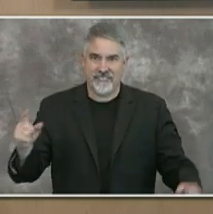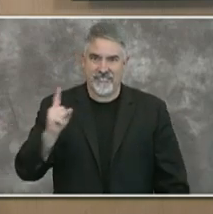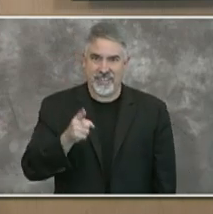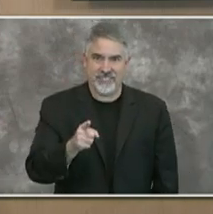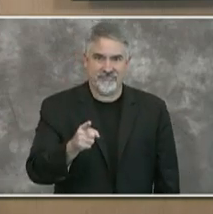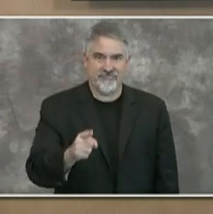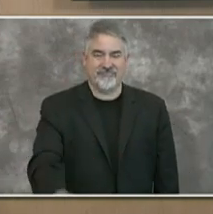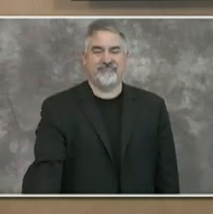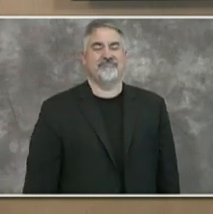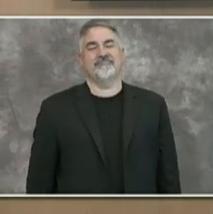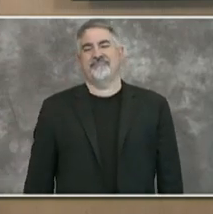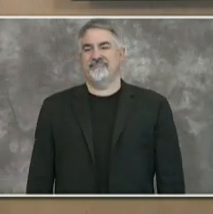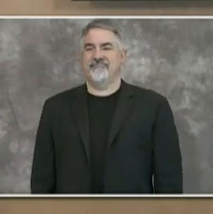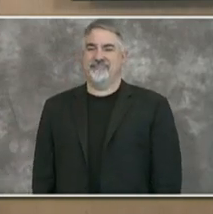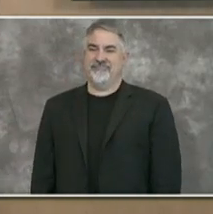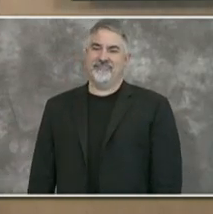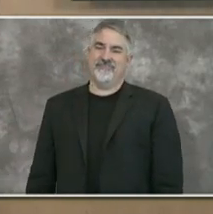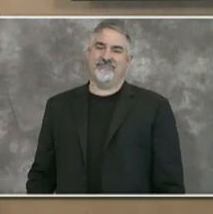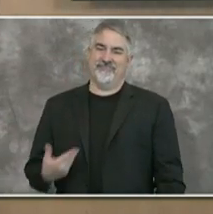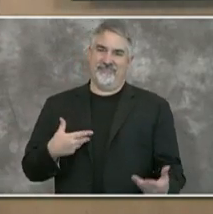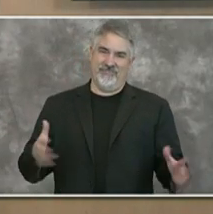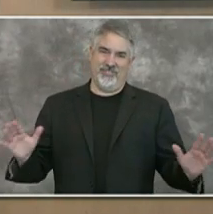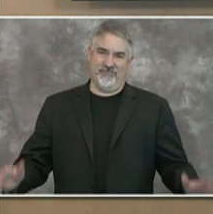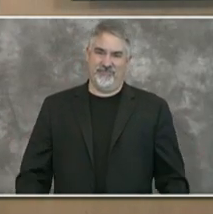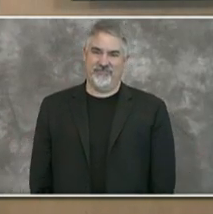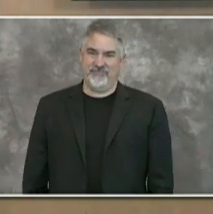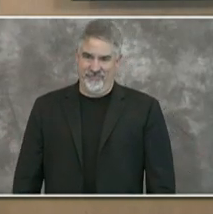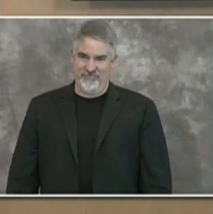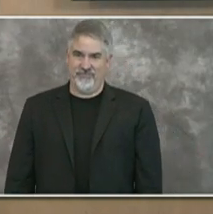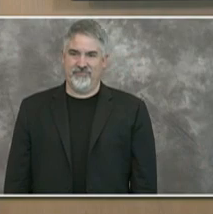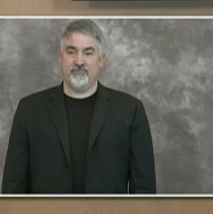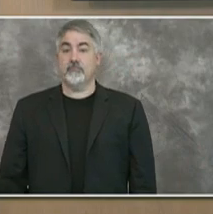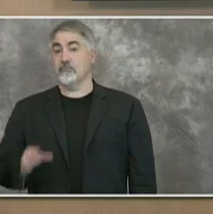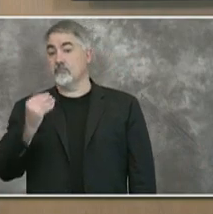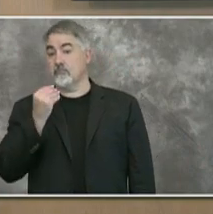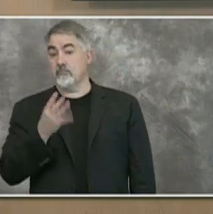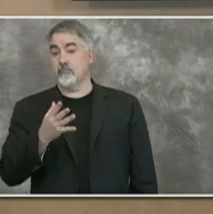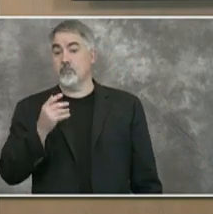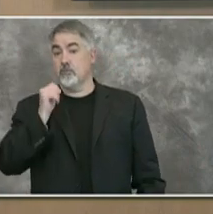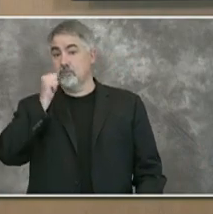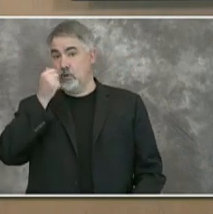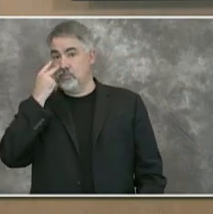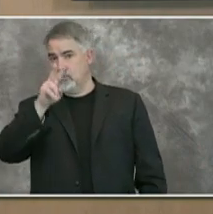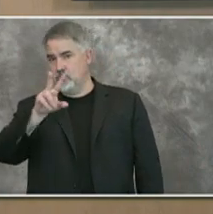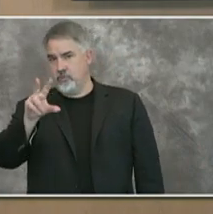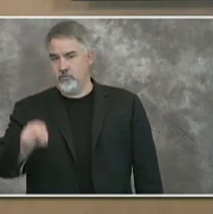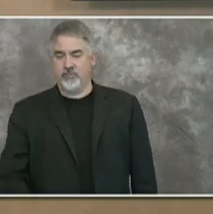That completes our media briefing for today. We'll be back here tomorrow at 2:30. Thank you.